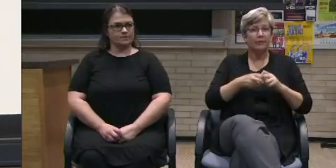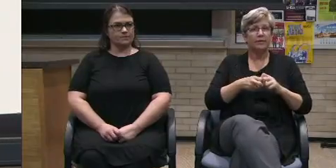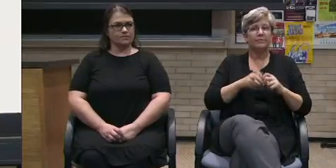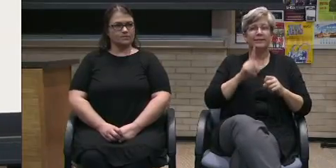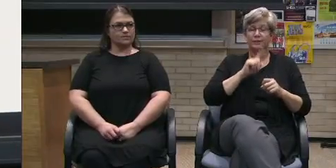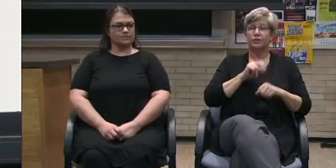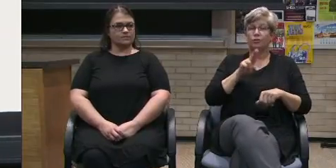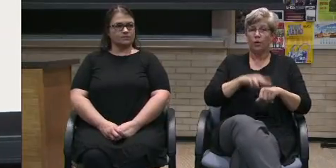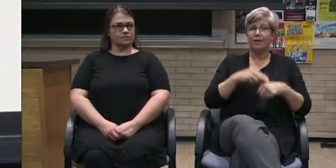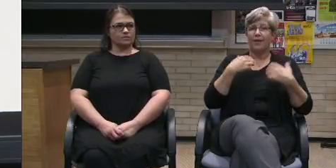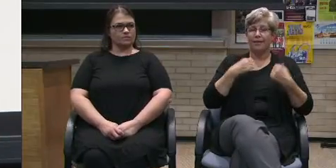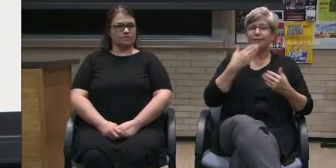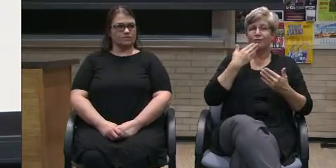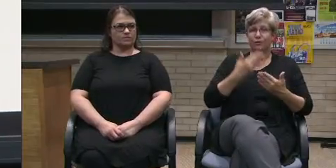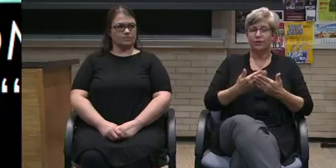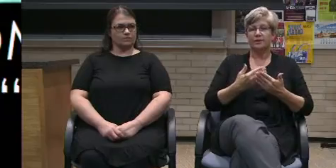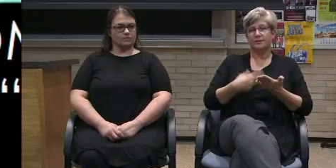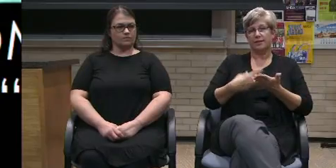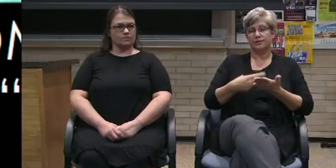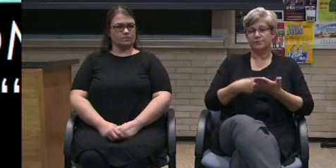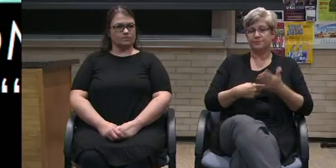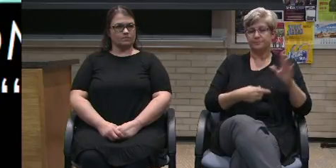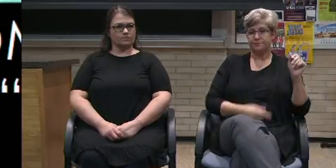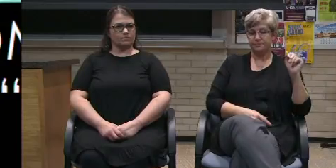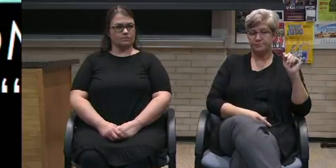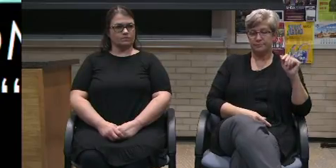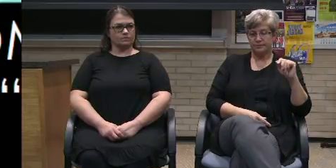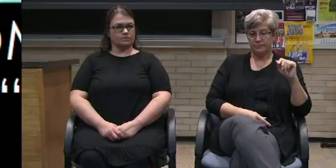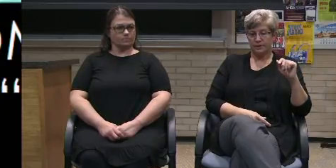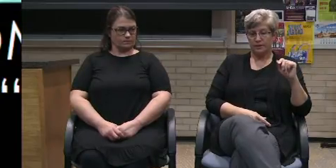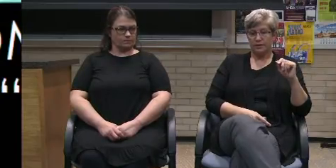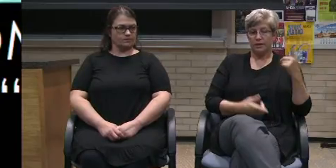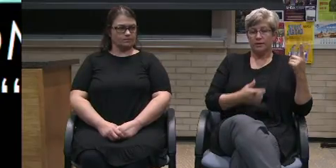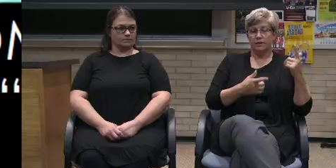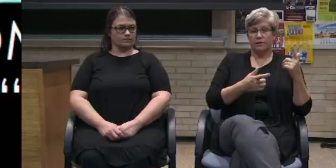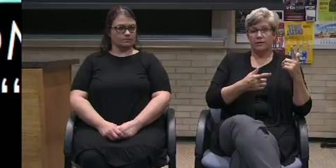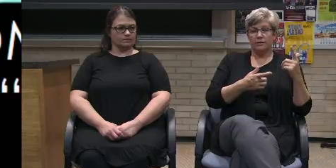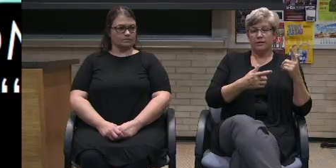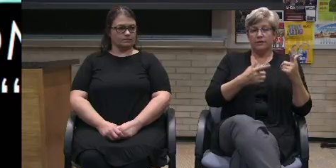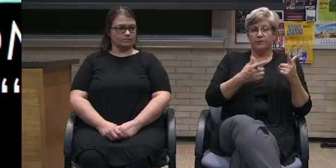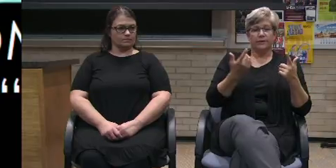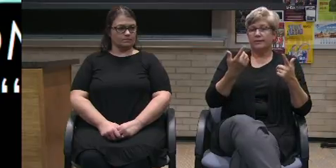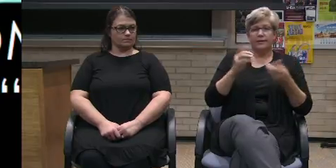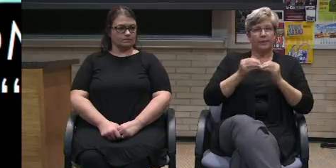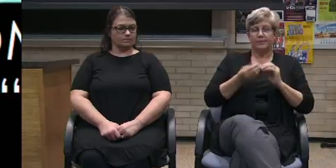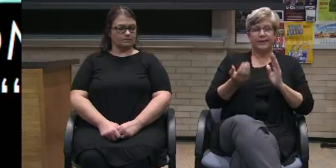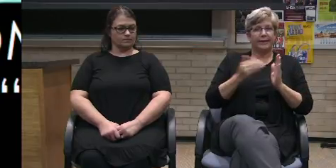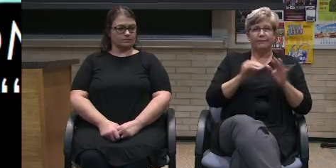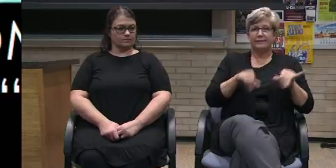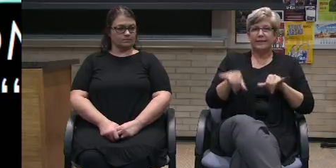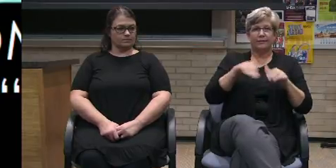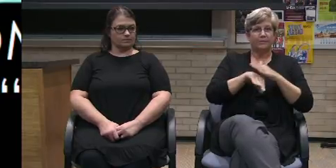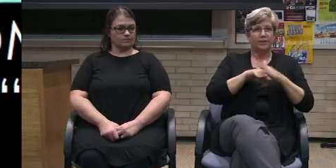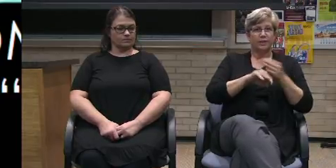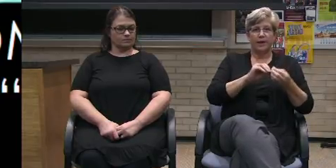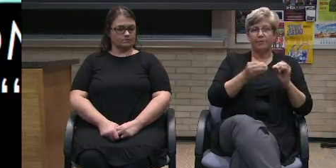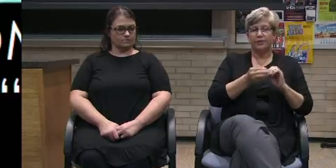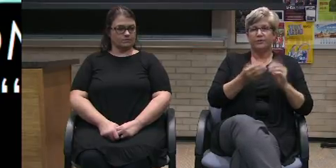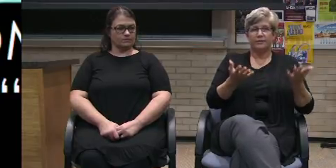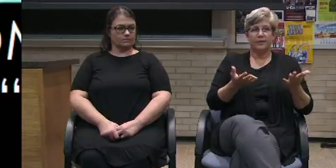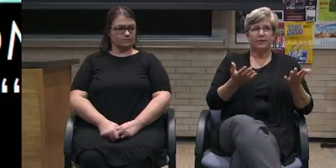good. Accountability, again, in the standard admissions numbers. Relevant culturally, enrollment demographics